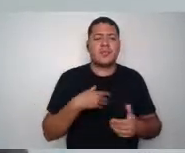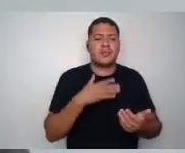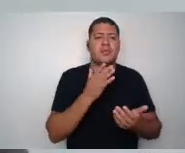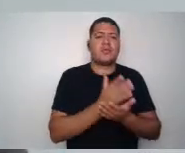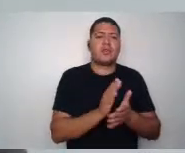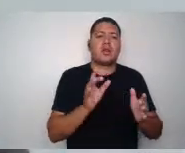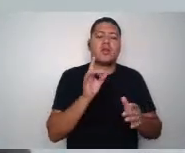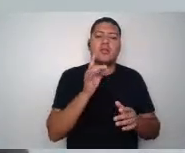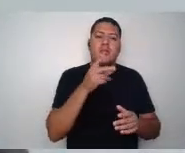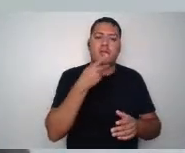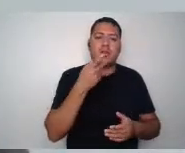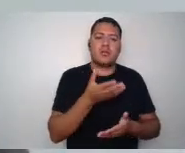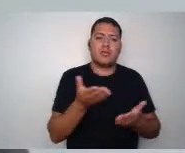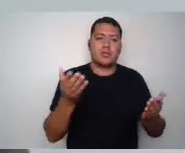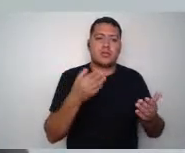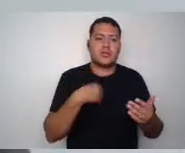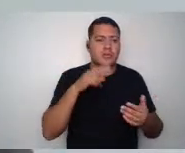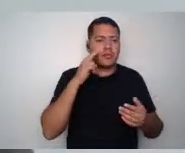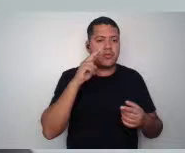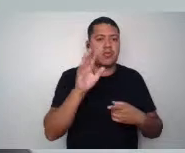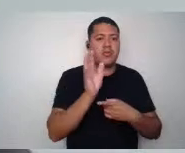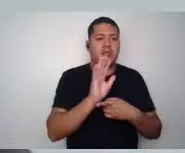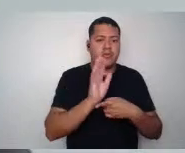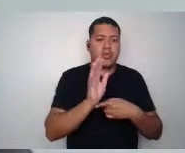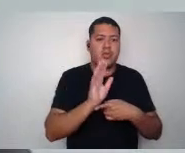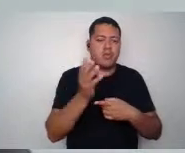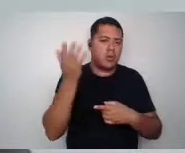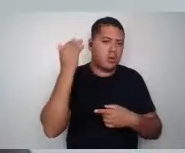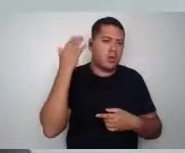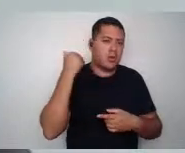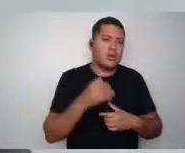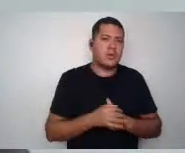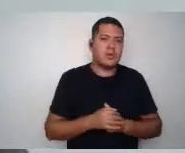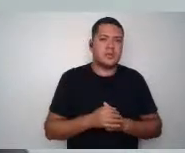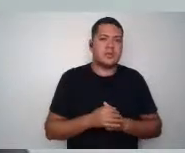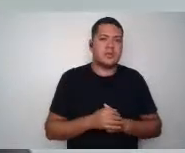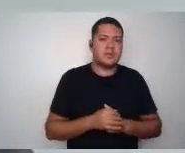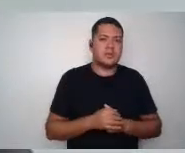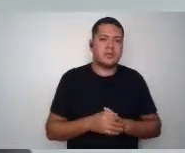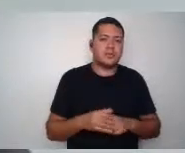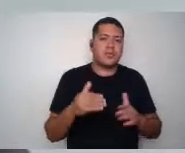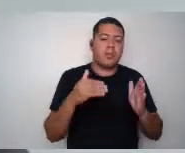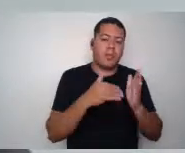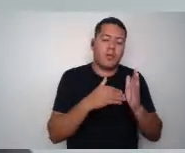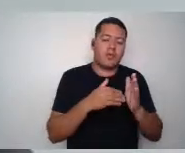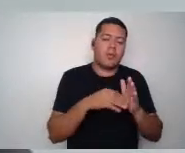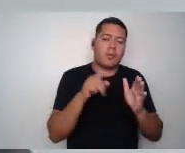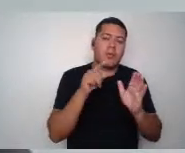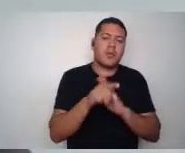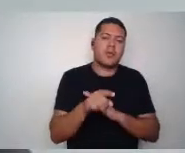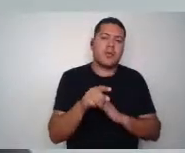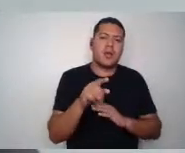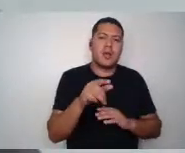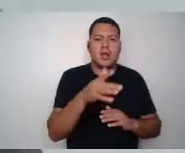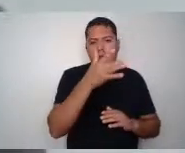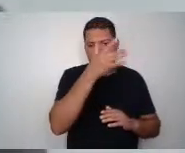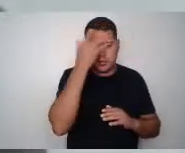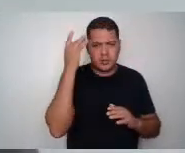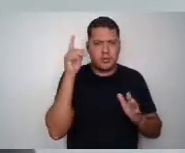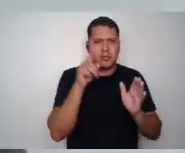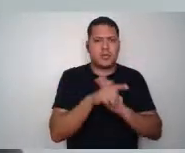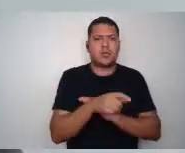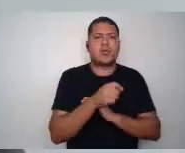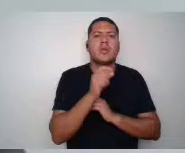to the past. And I would just like to end by saying that I watched a movie a long time ago, and in the end